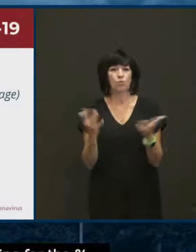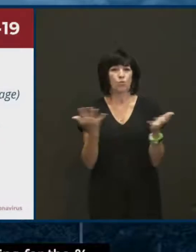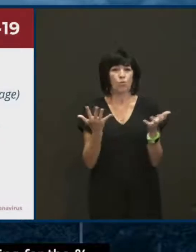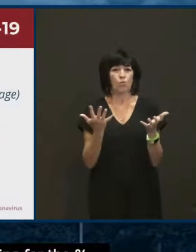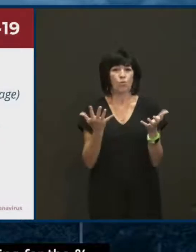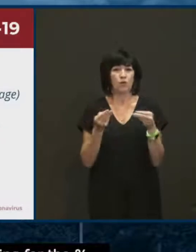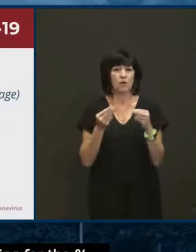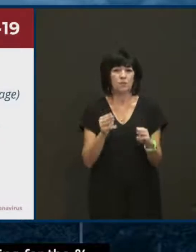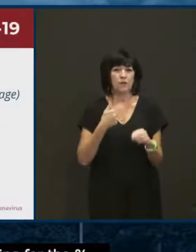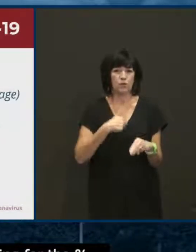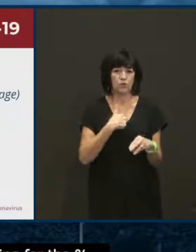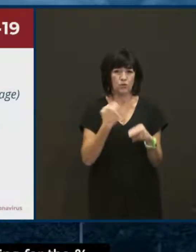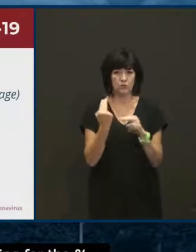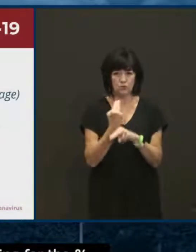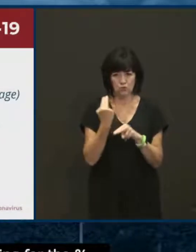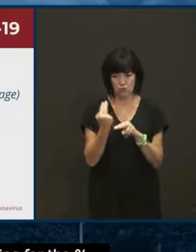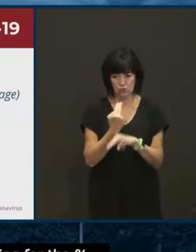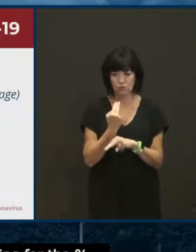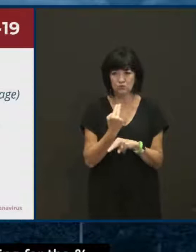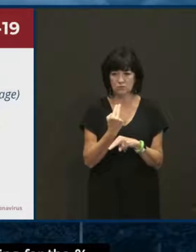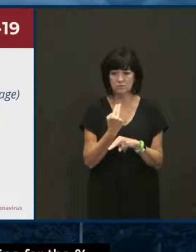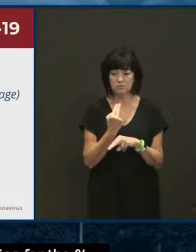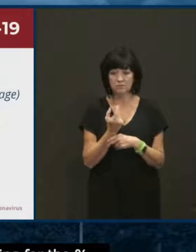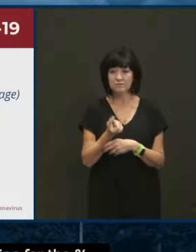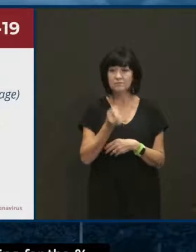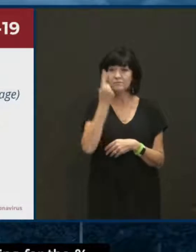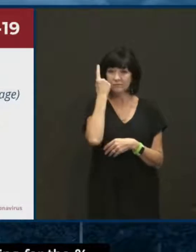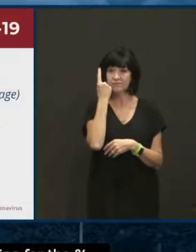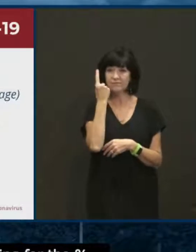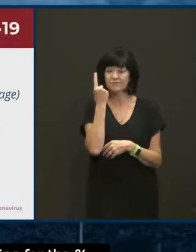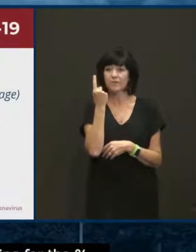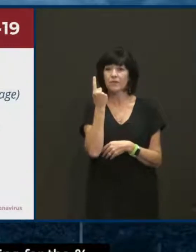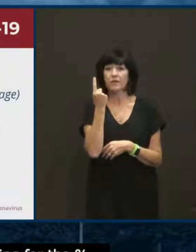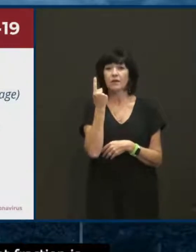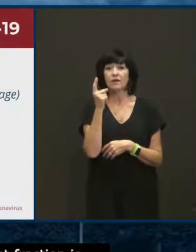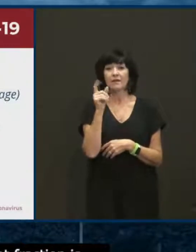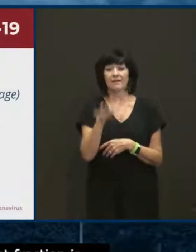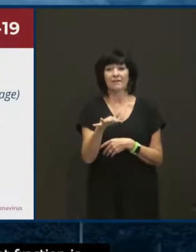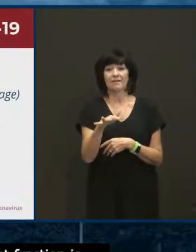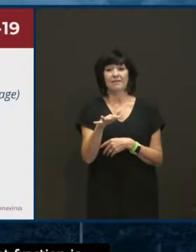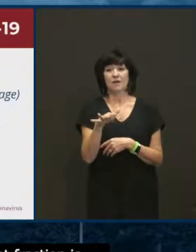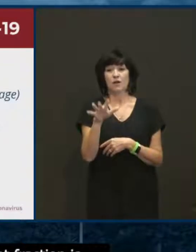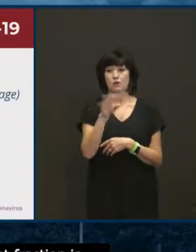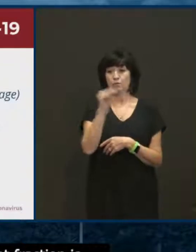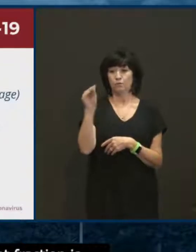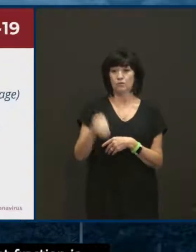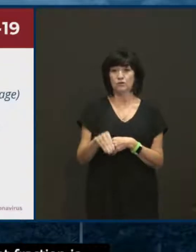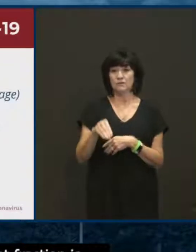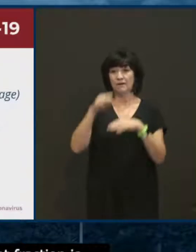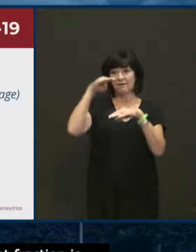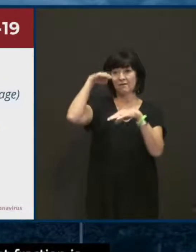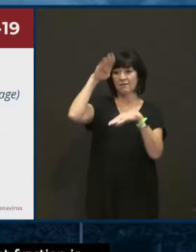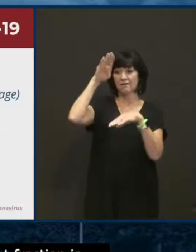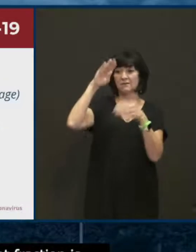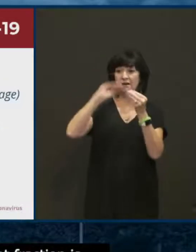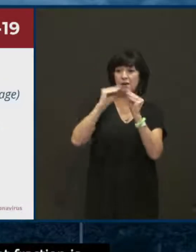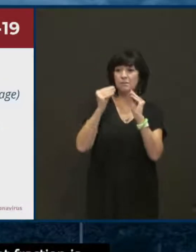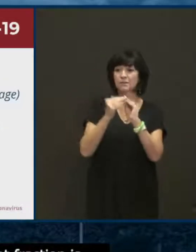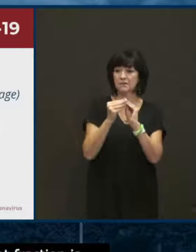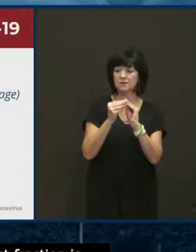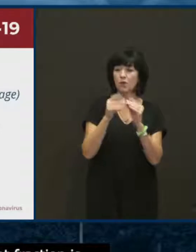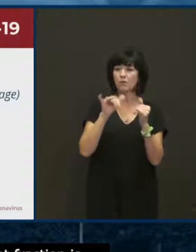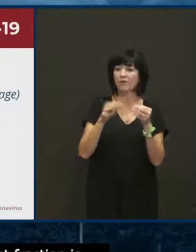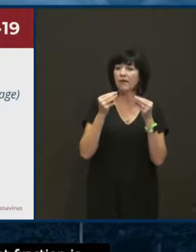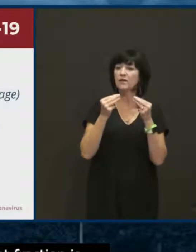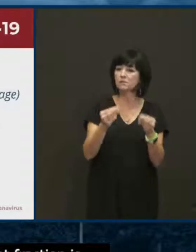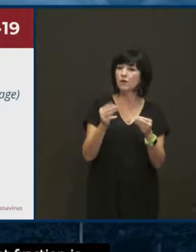the denominator in that fraction is getting smaller when you talk about the top